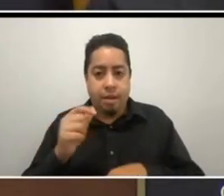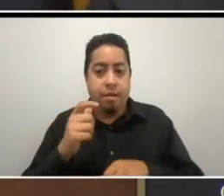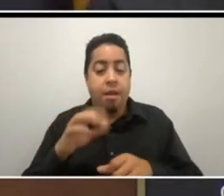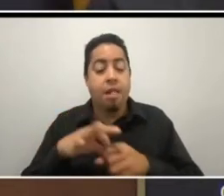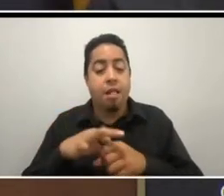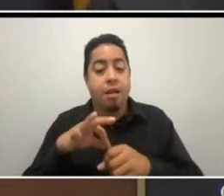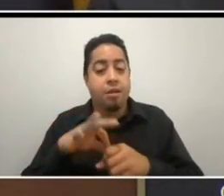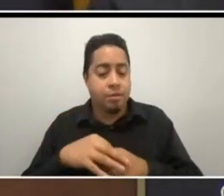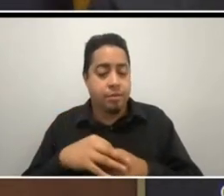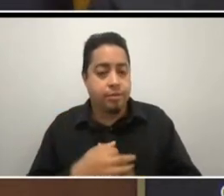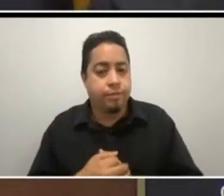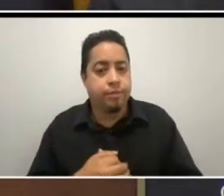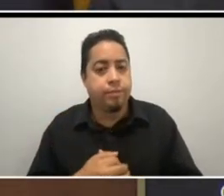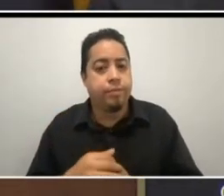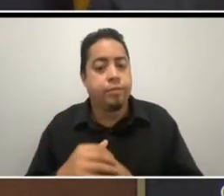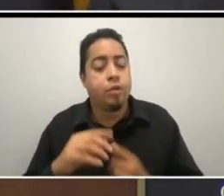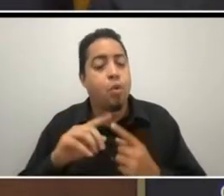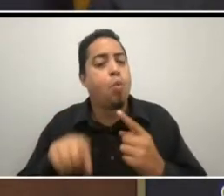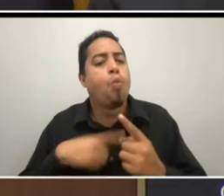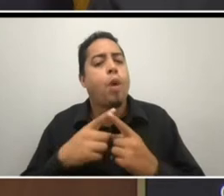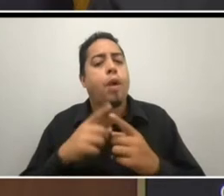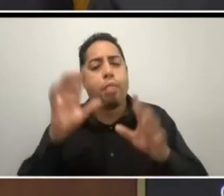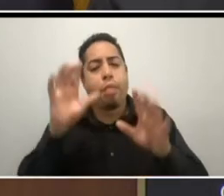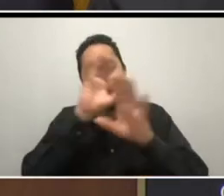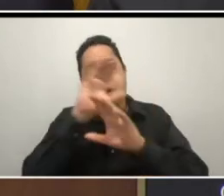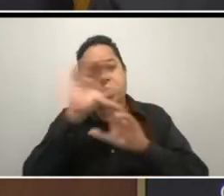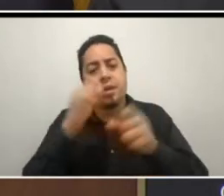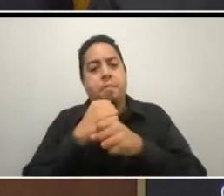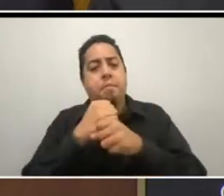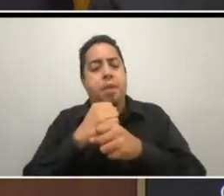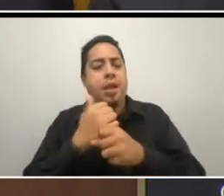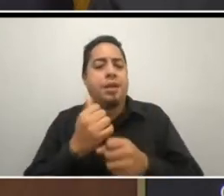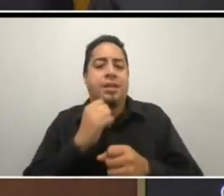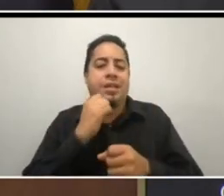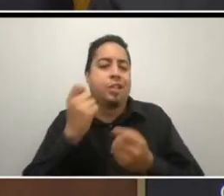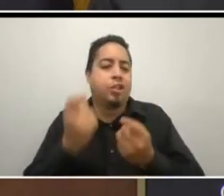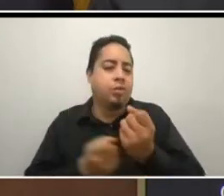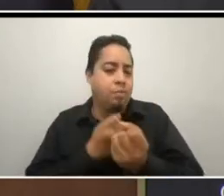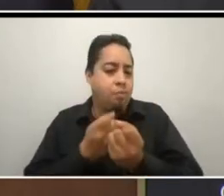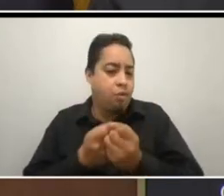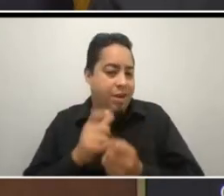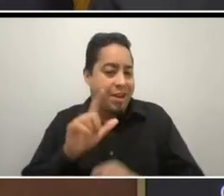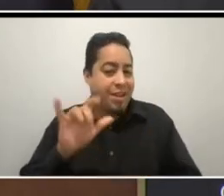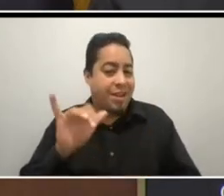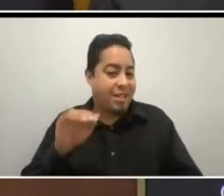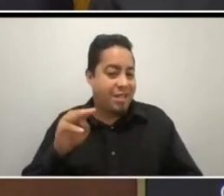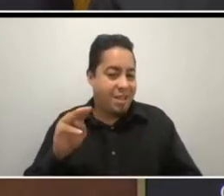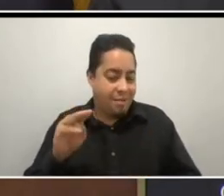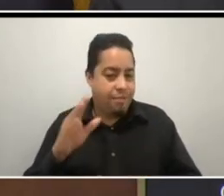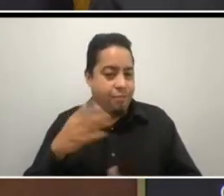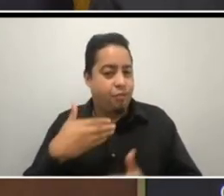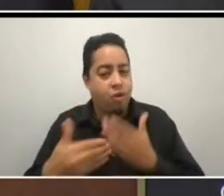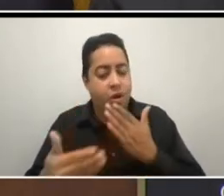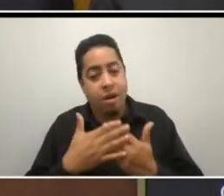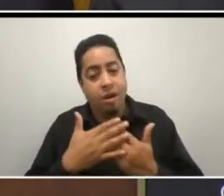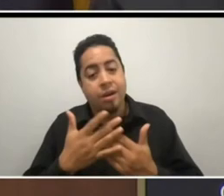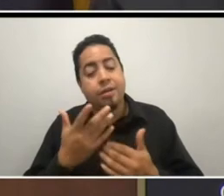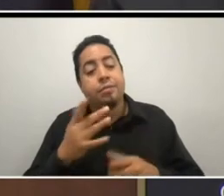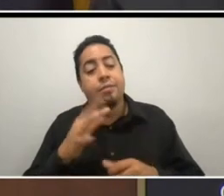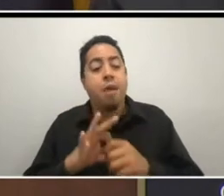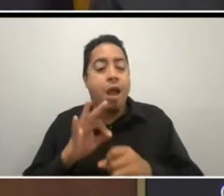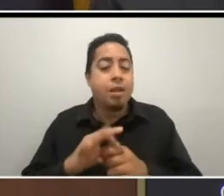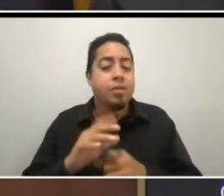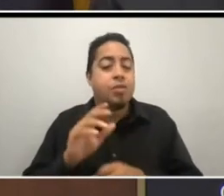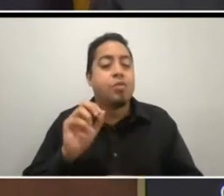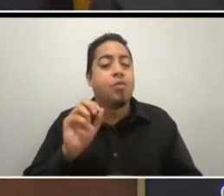president made these unsupported claims, whether they were about suitcases of ballots or that Biden votes were counted three times. Let's play